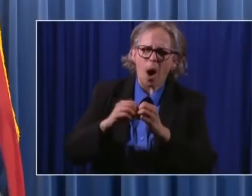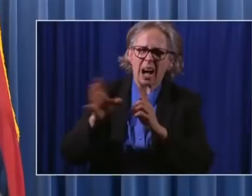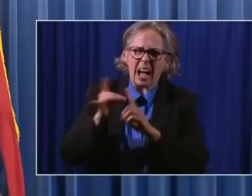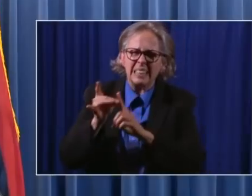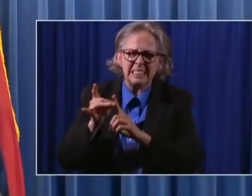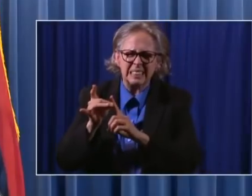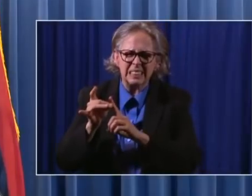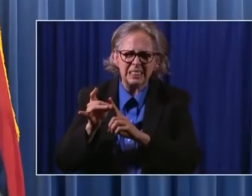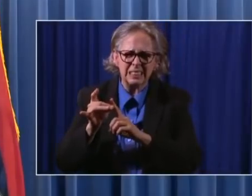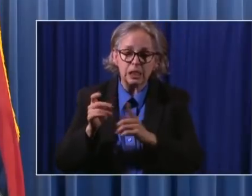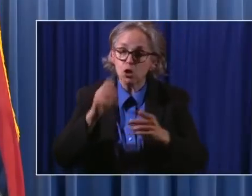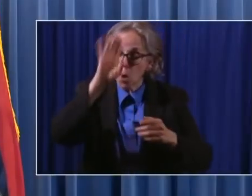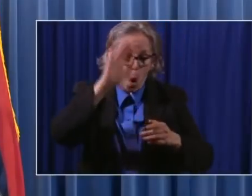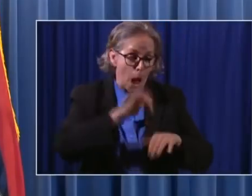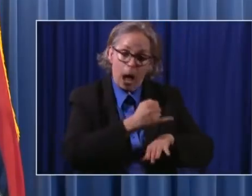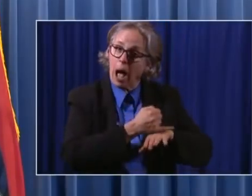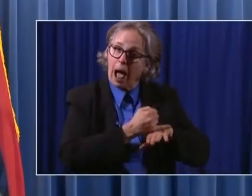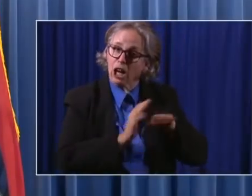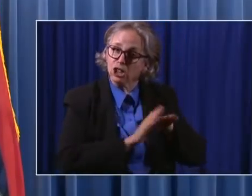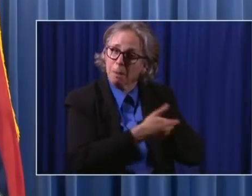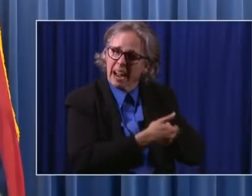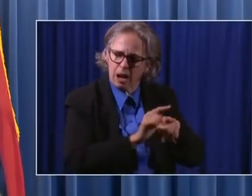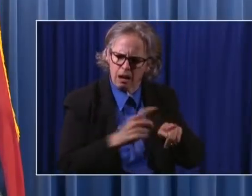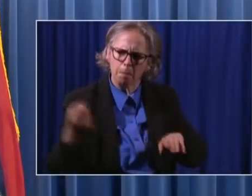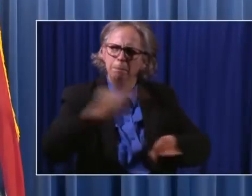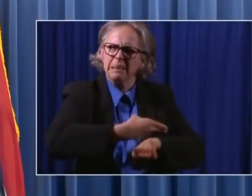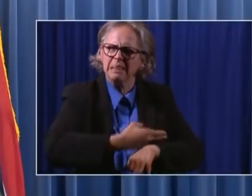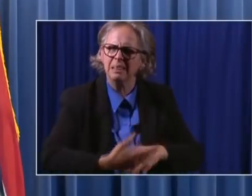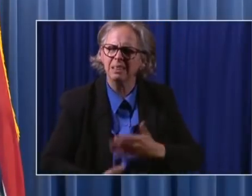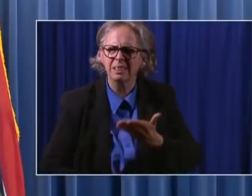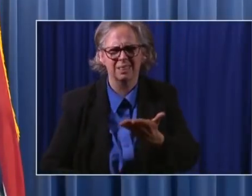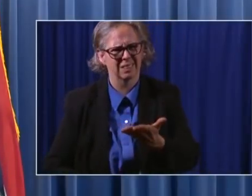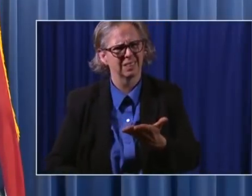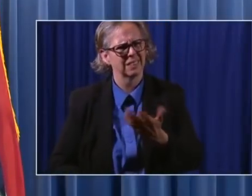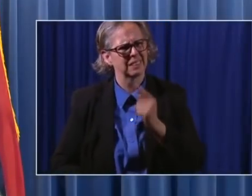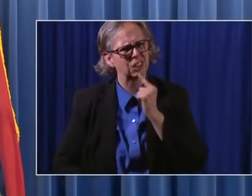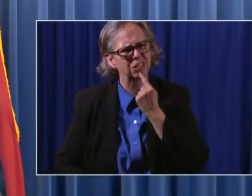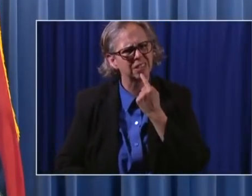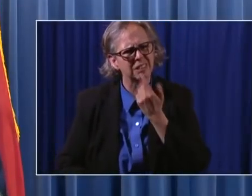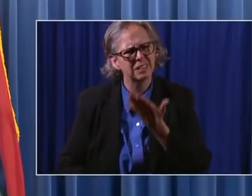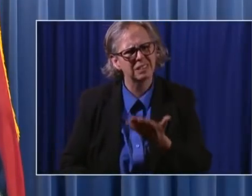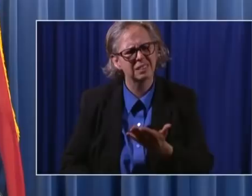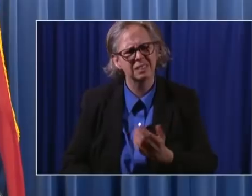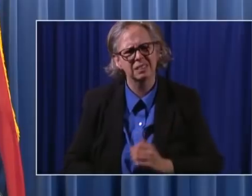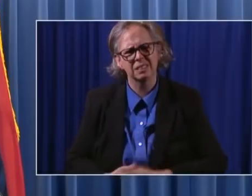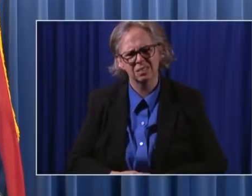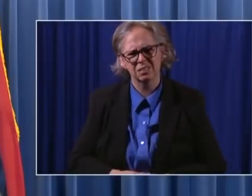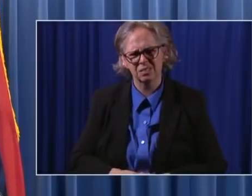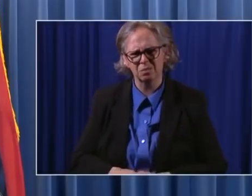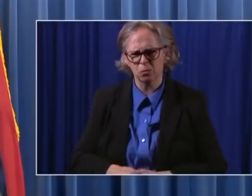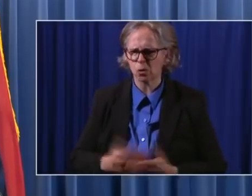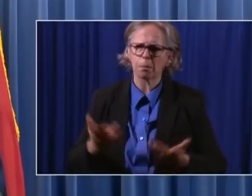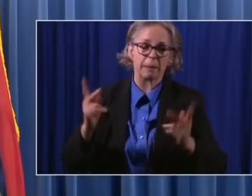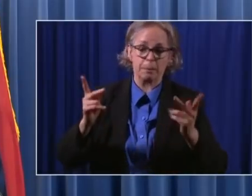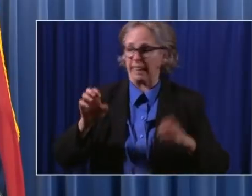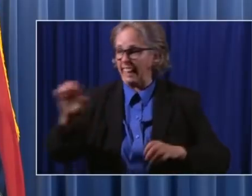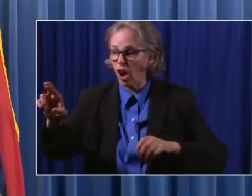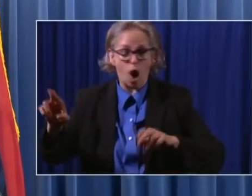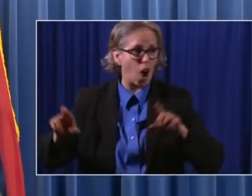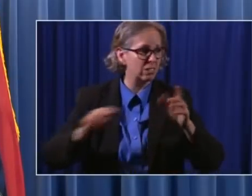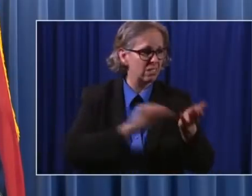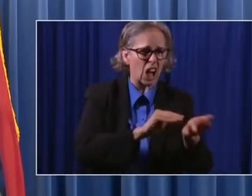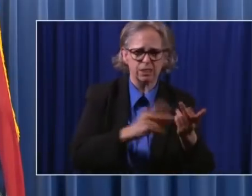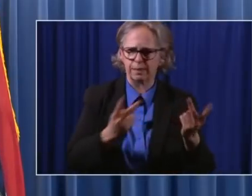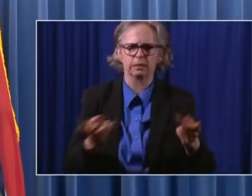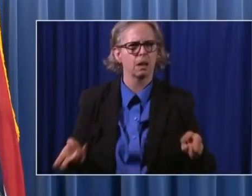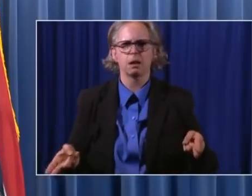million. More and more Richland County residents are seeing their doctor and going to the ER for symptoms. These signs all point